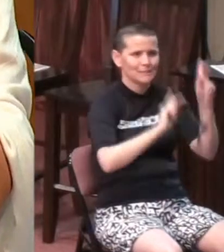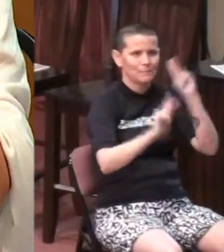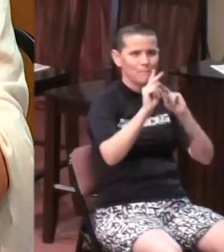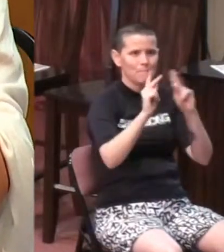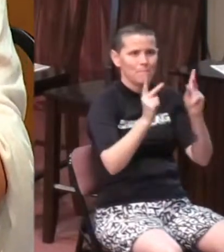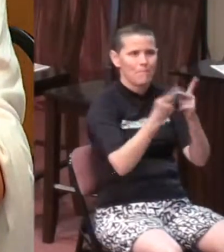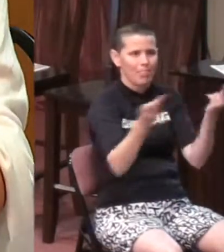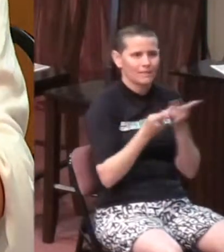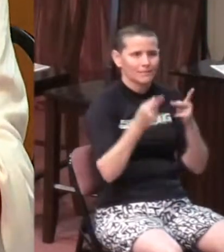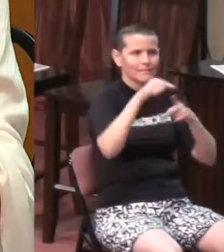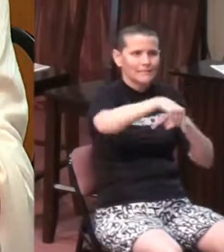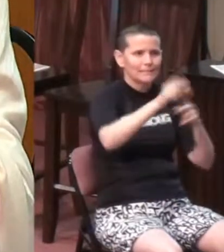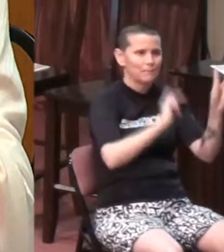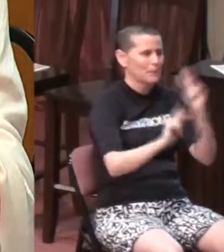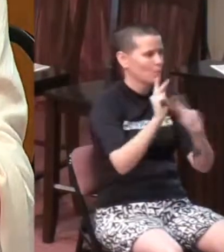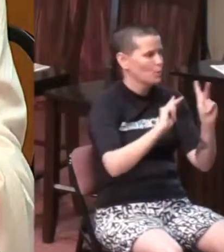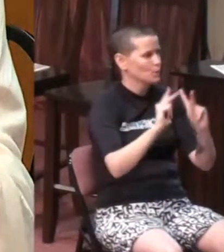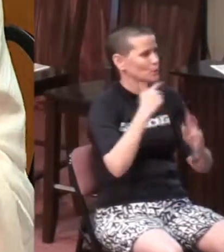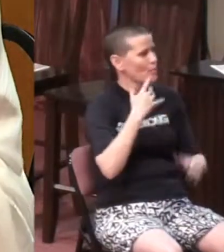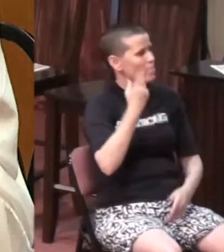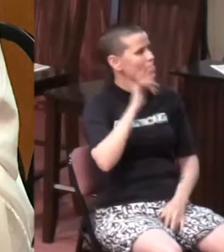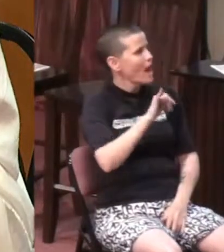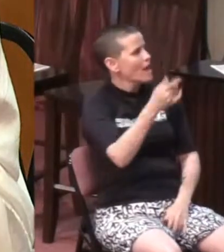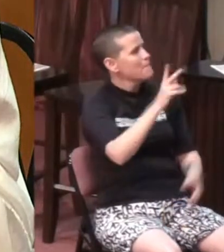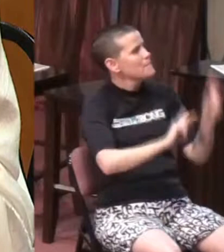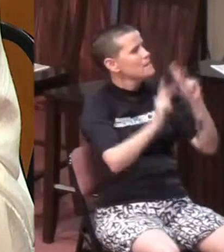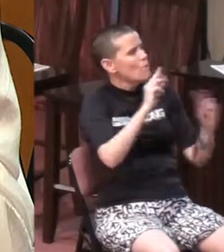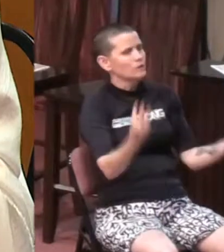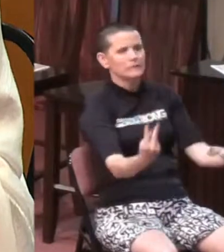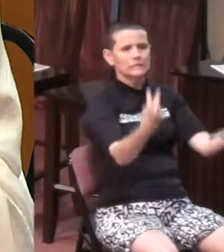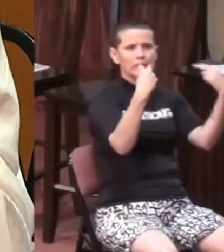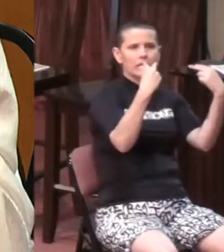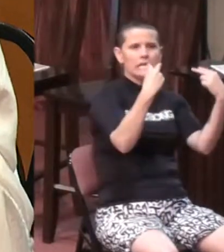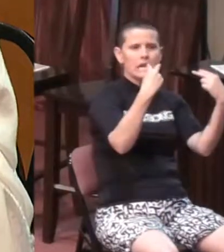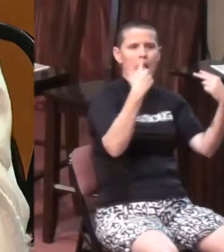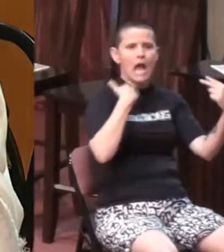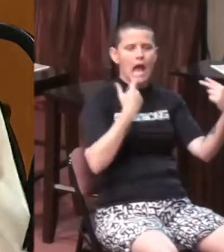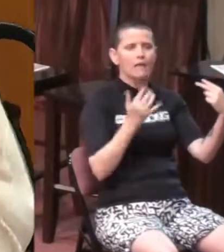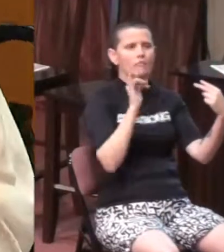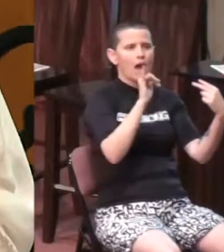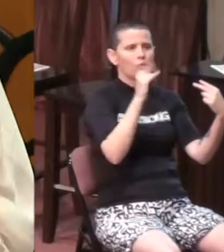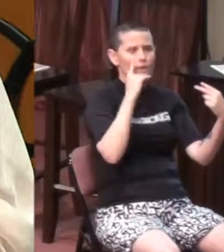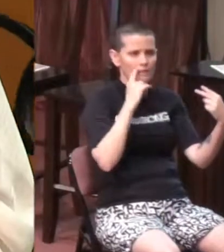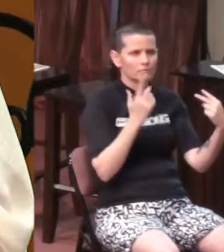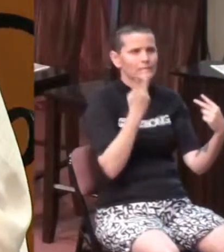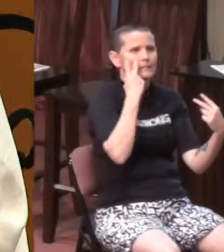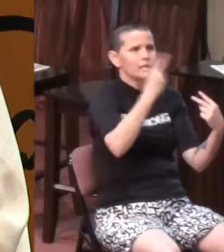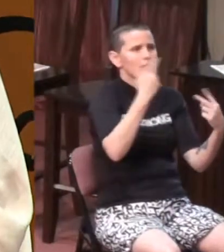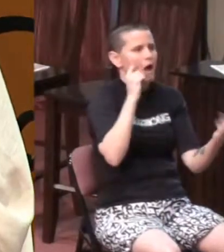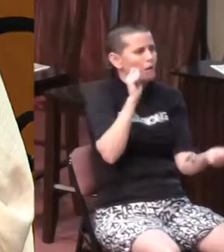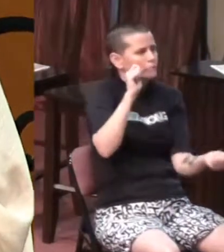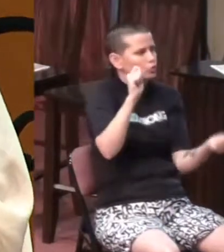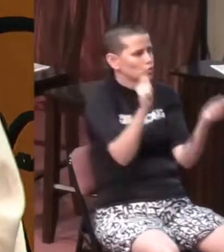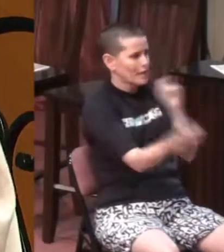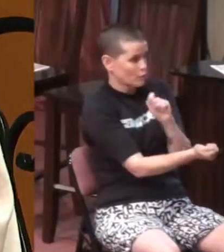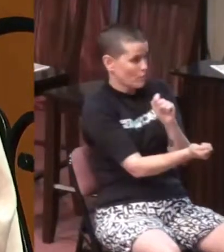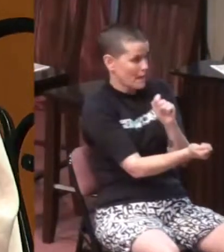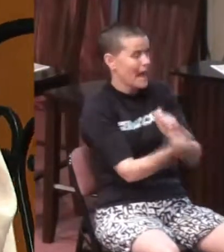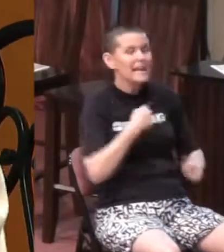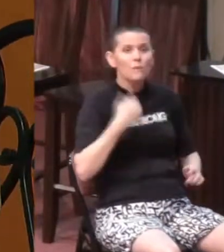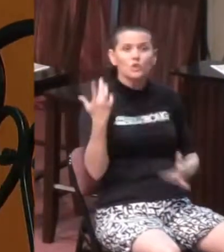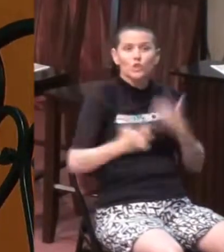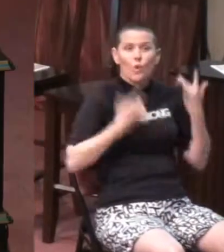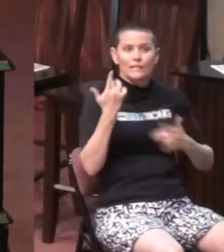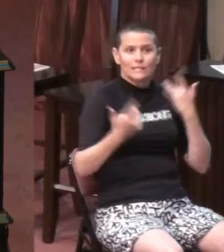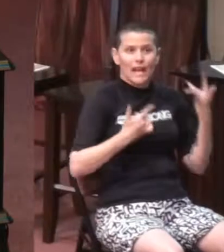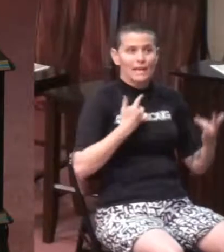so brightly that it transforms us into who we are capable of being. And I was so excited that night, I couldn't fall asleep until 2 a.m.,